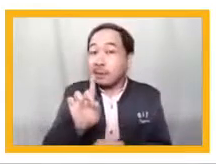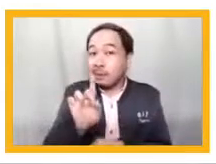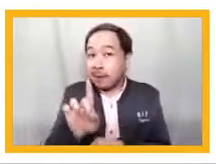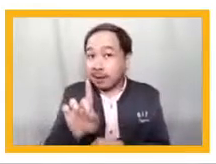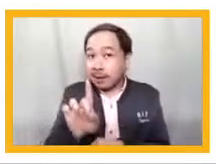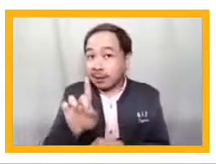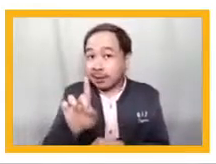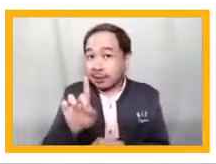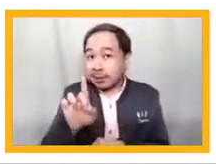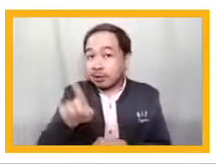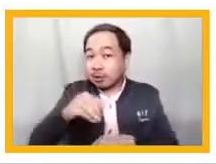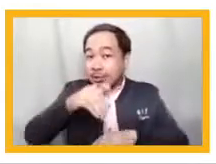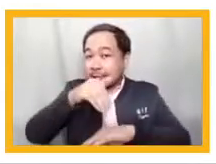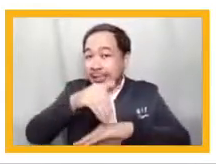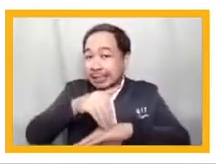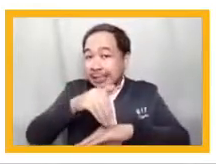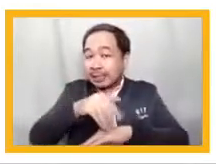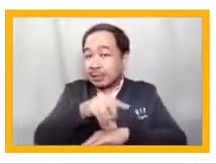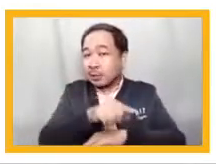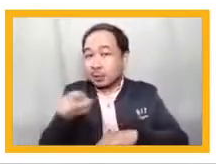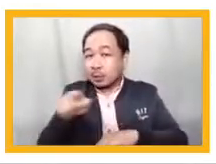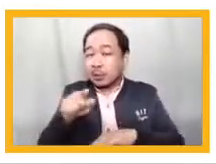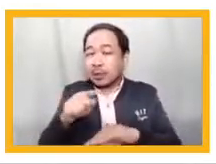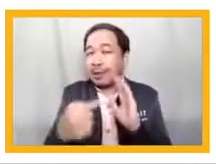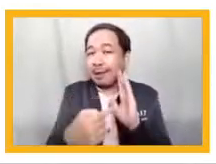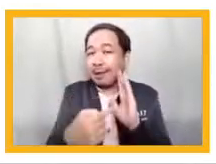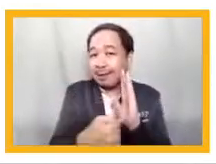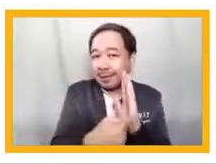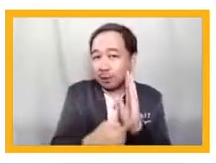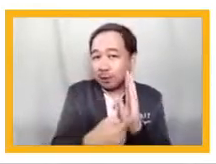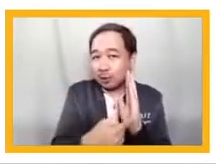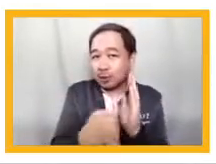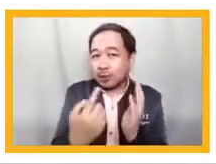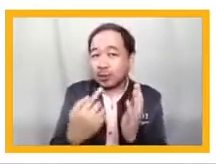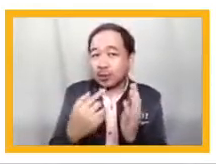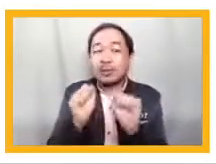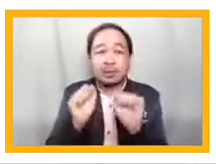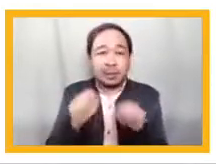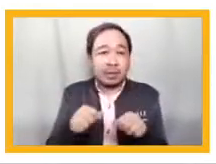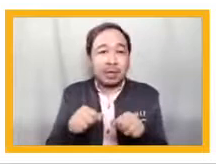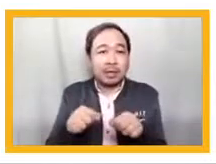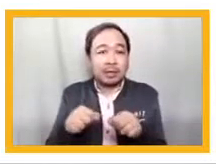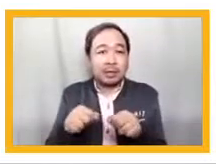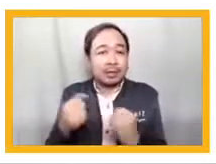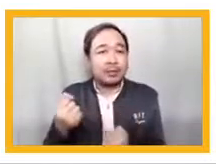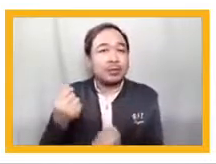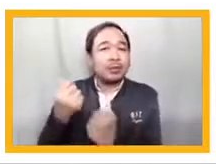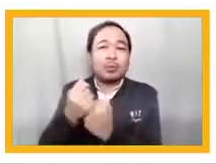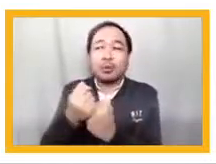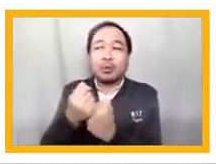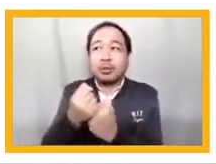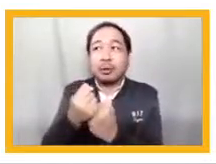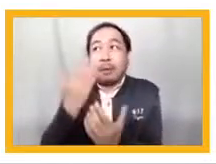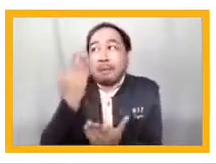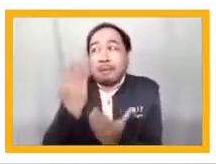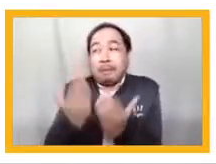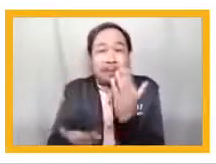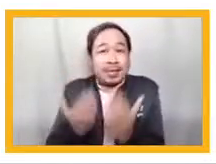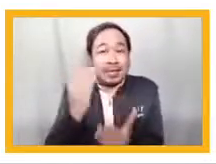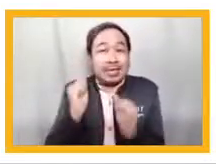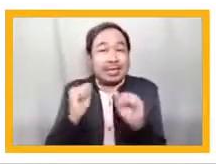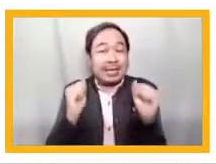education technology could also exacerbate existing digital divide within the society. So